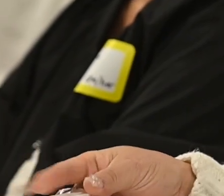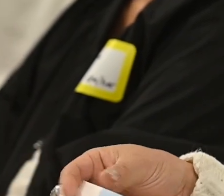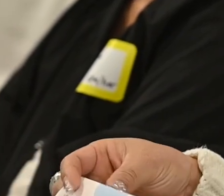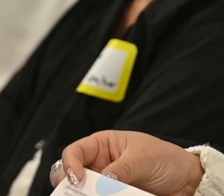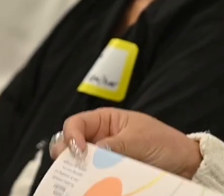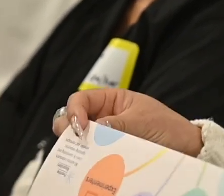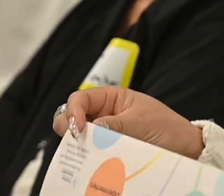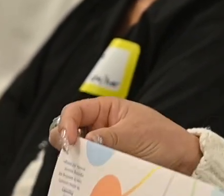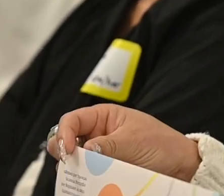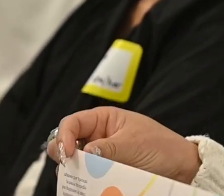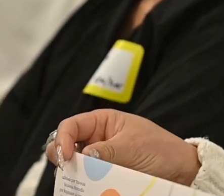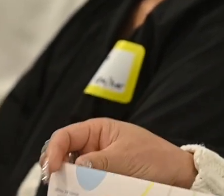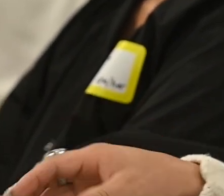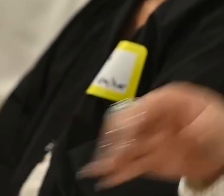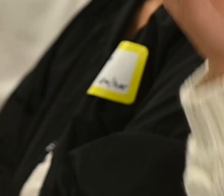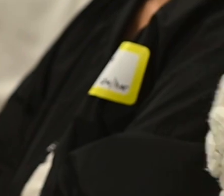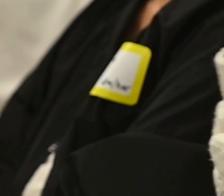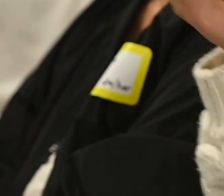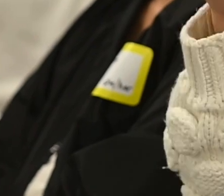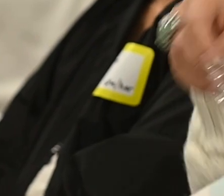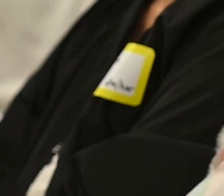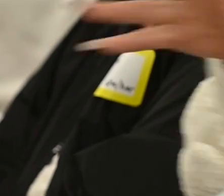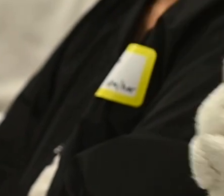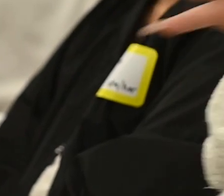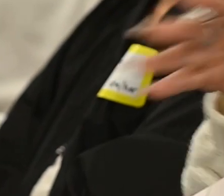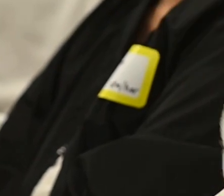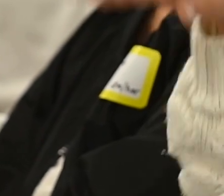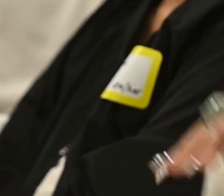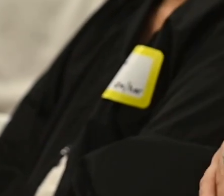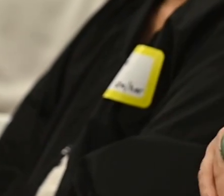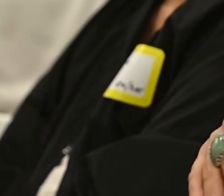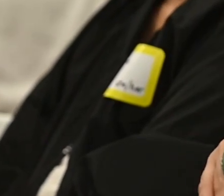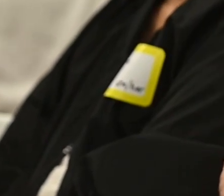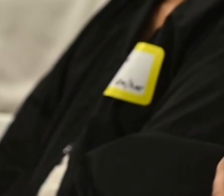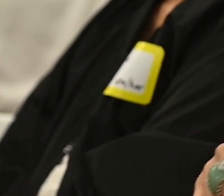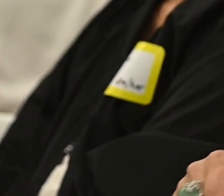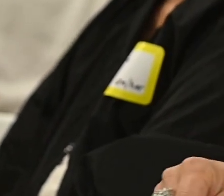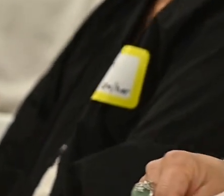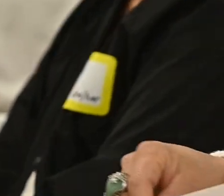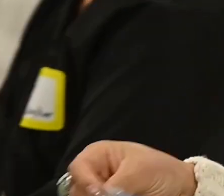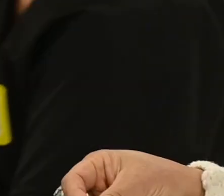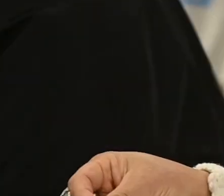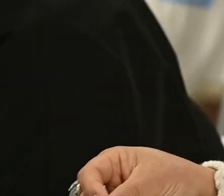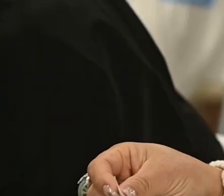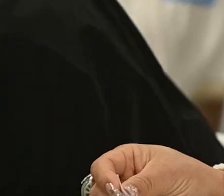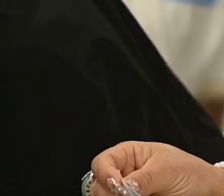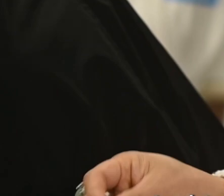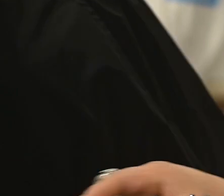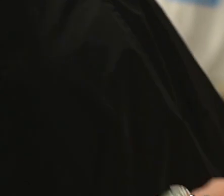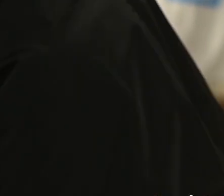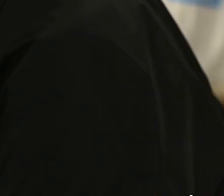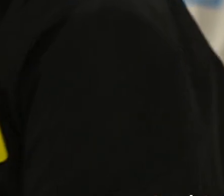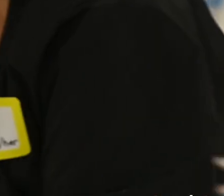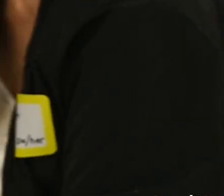these, and I was kind of unpacking it as you were talking and thinking about kind of why that is,